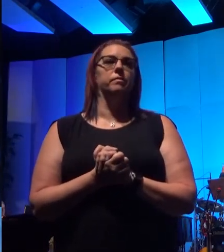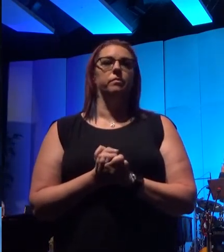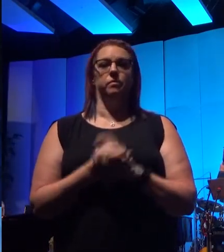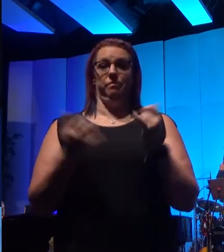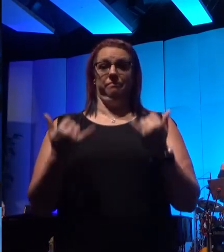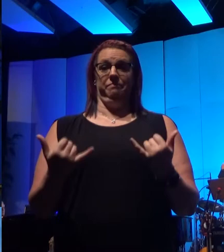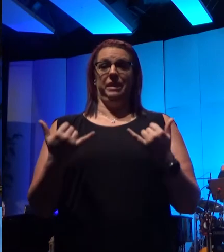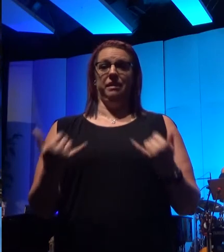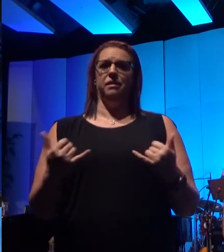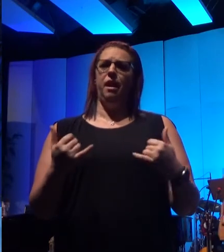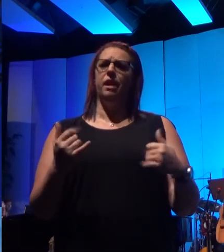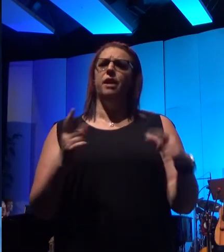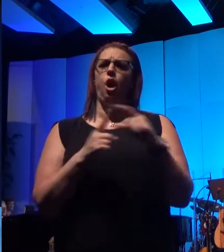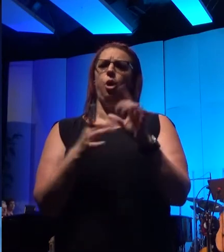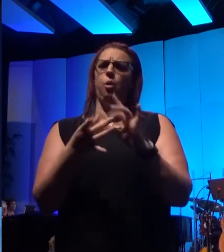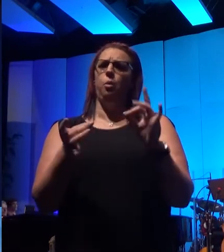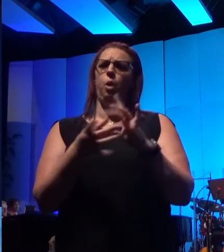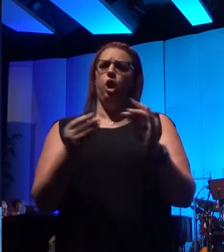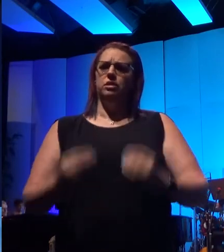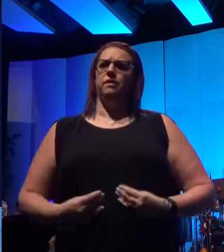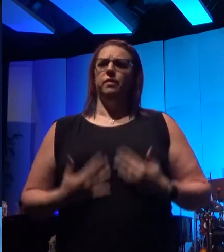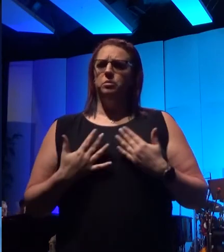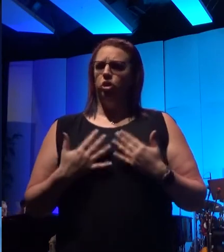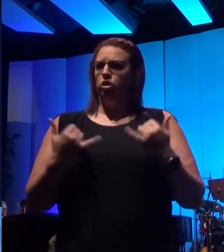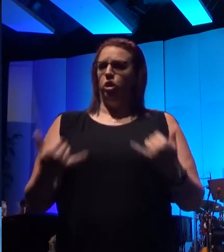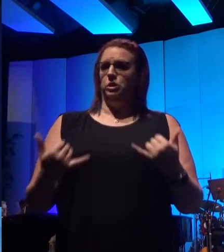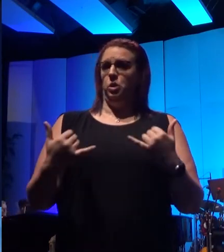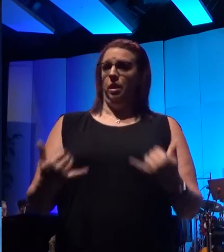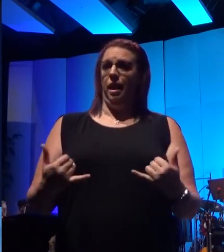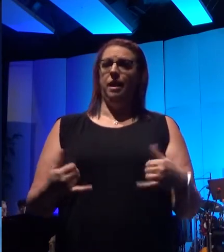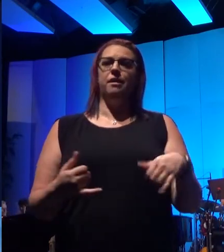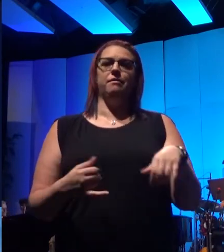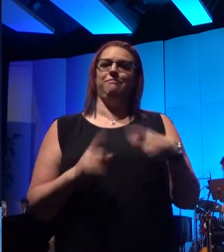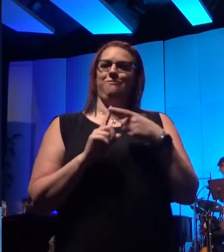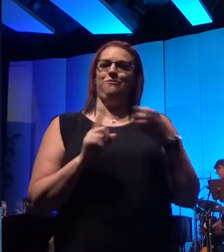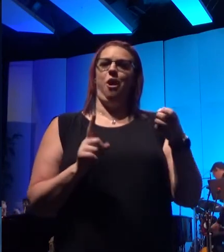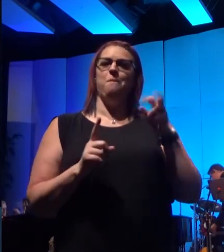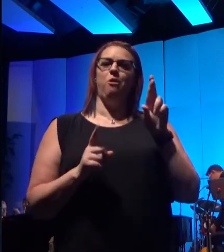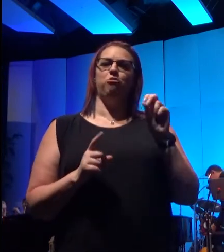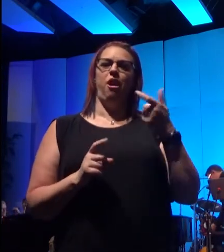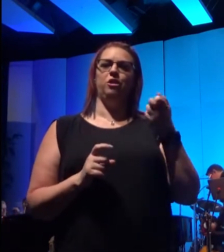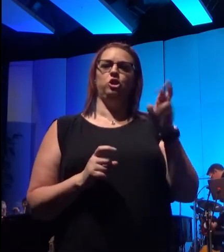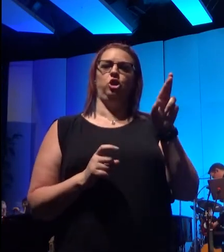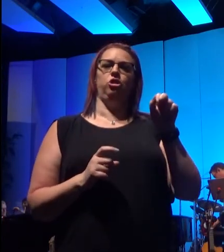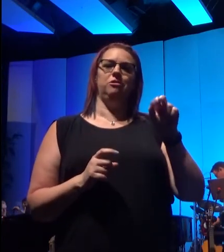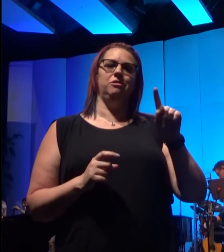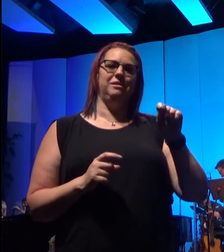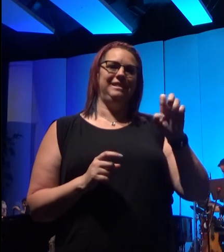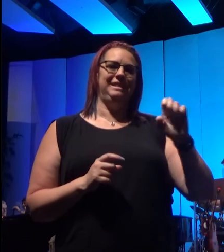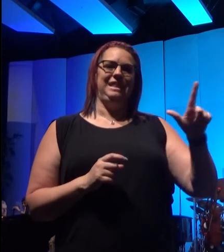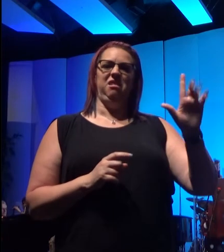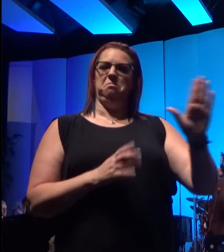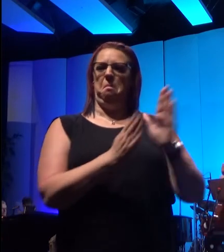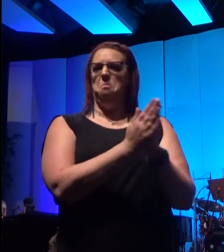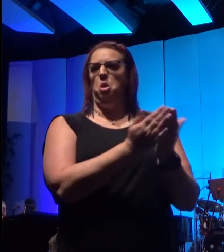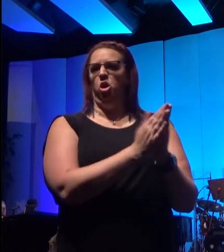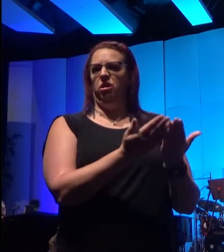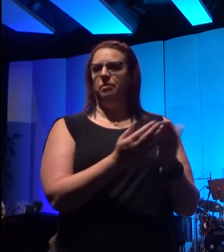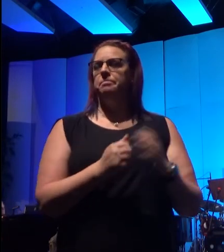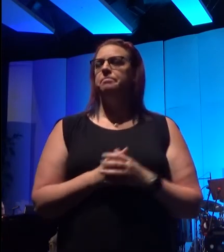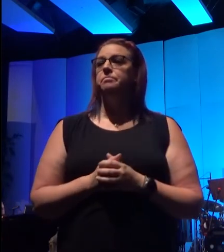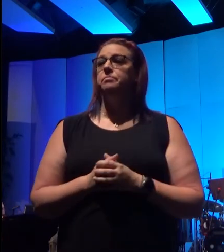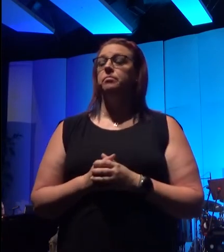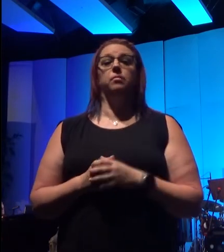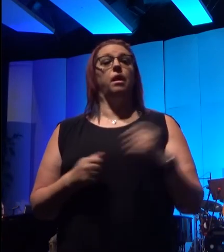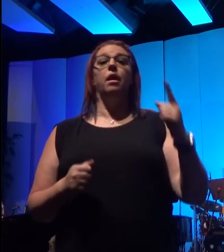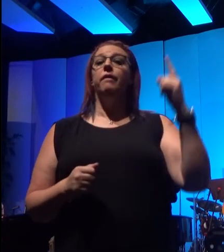Our words of inspiration today come from our beloved Roger Teel, This Life is Joy. By